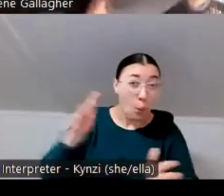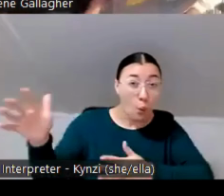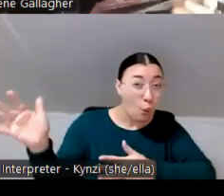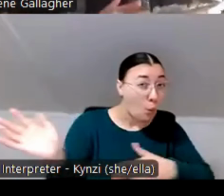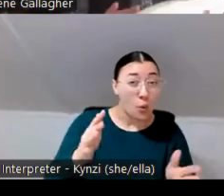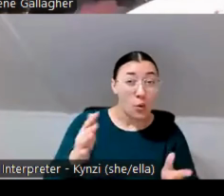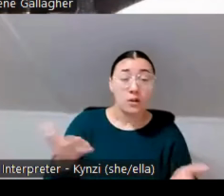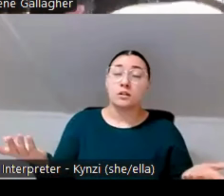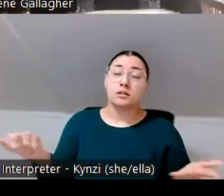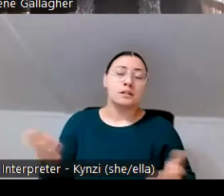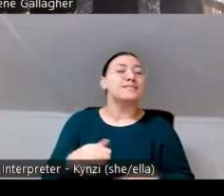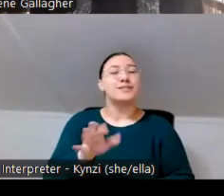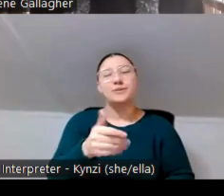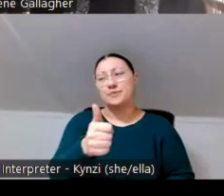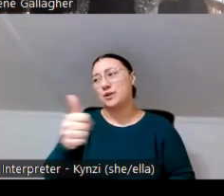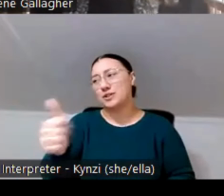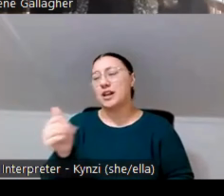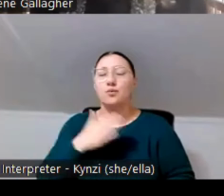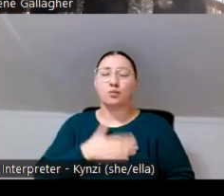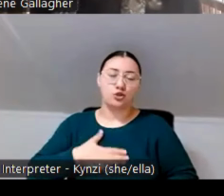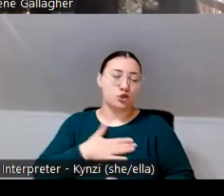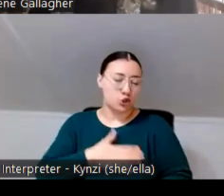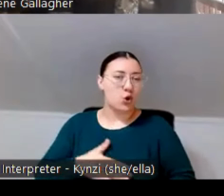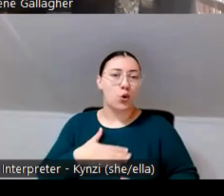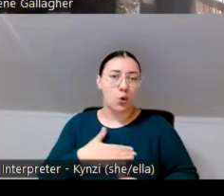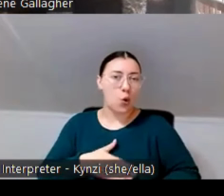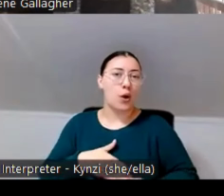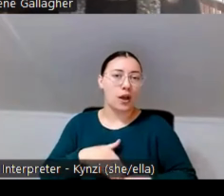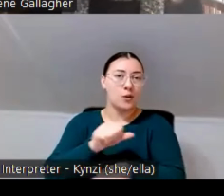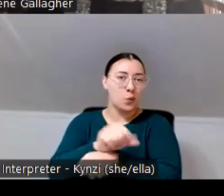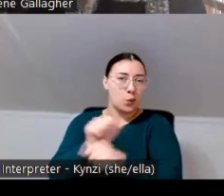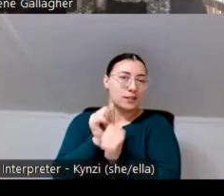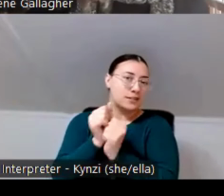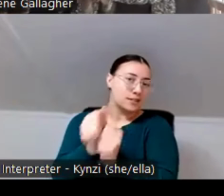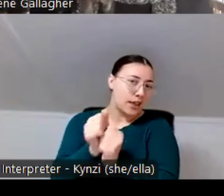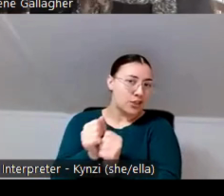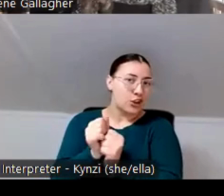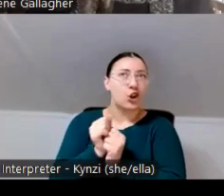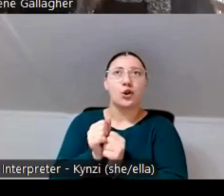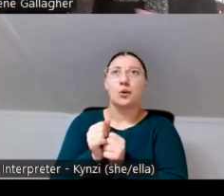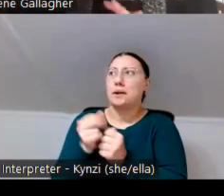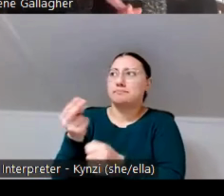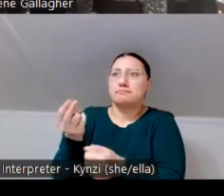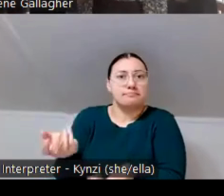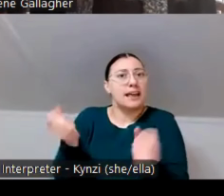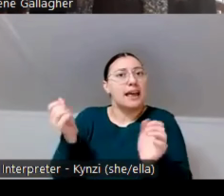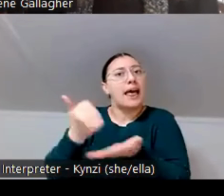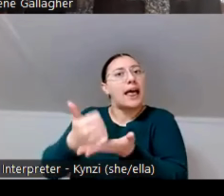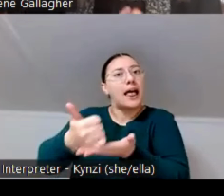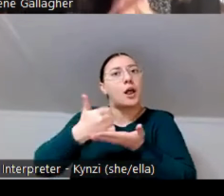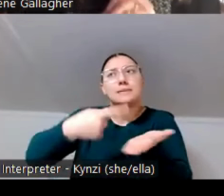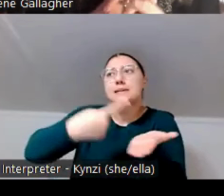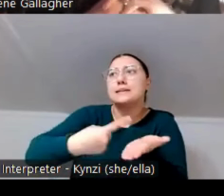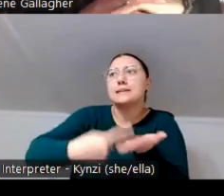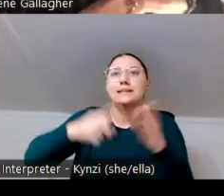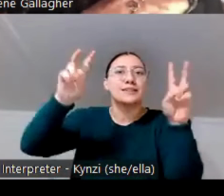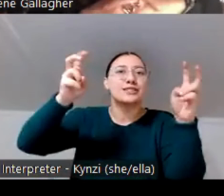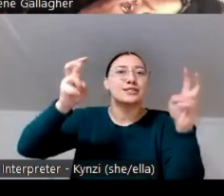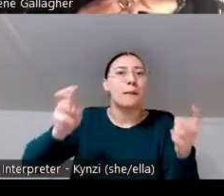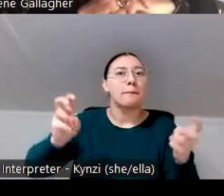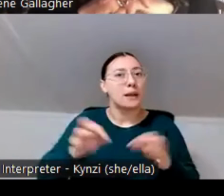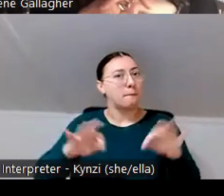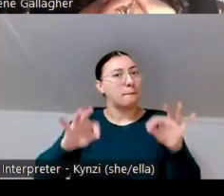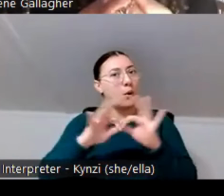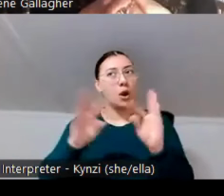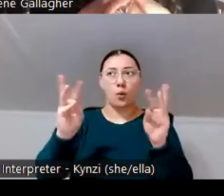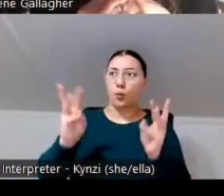So you can have fun making this craft and then using it to talk about the weather each day. You could